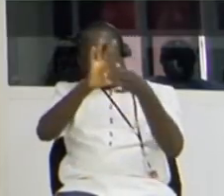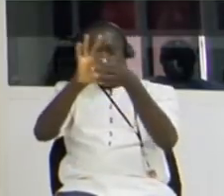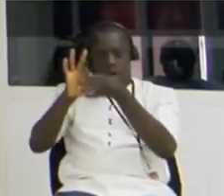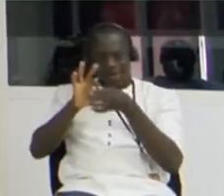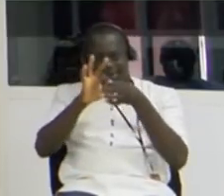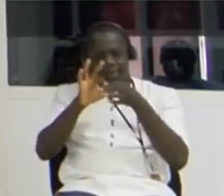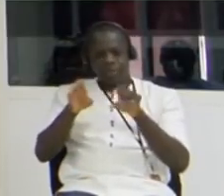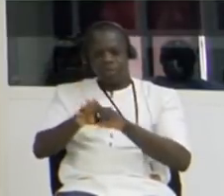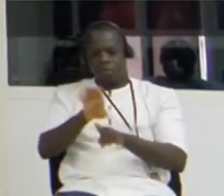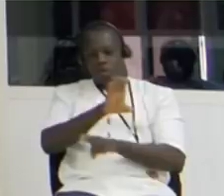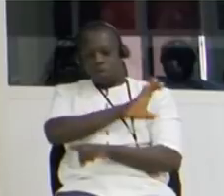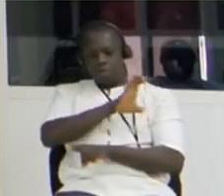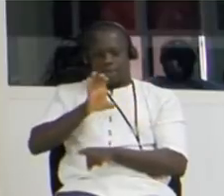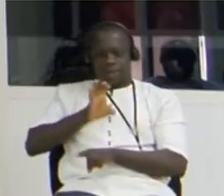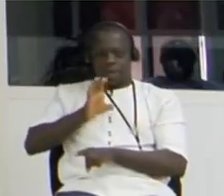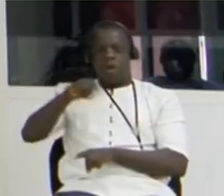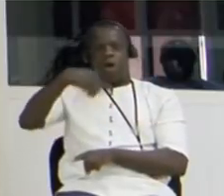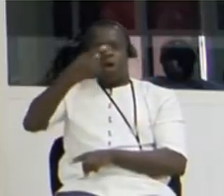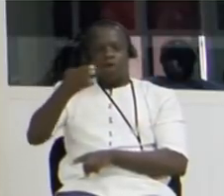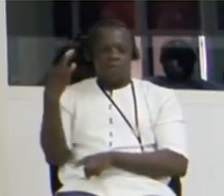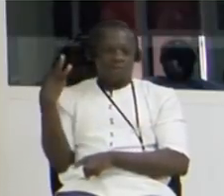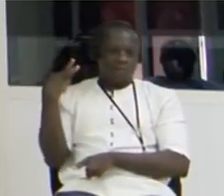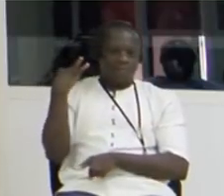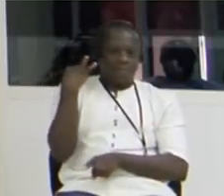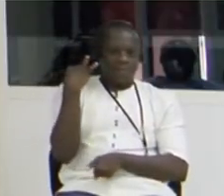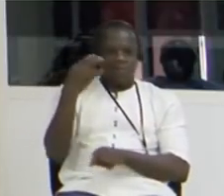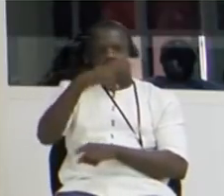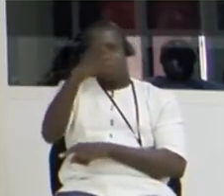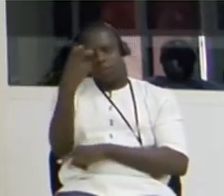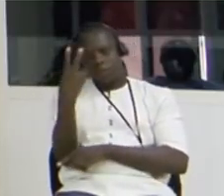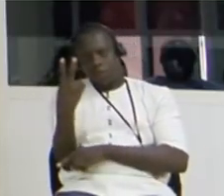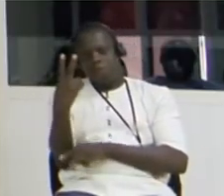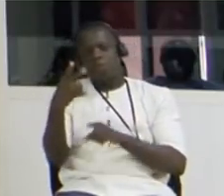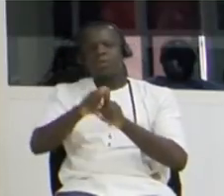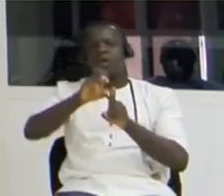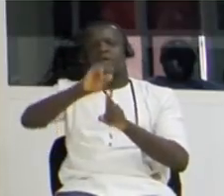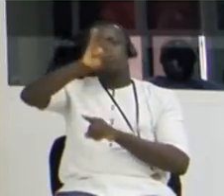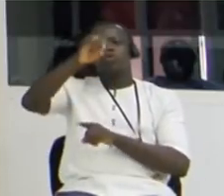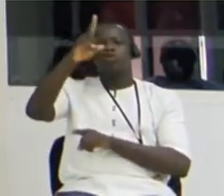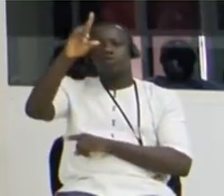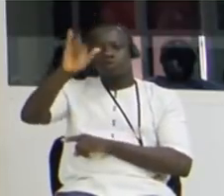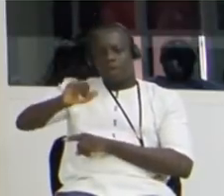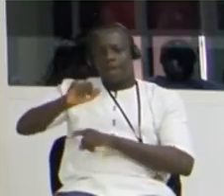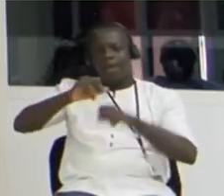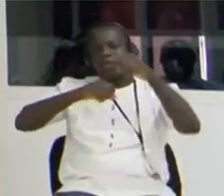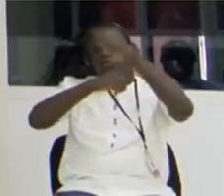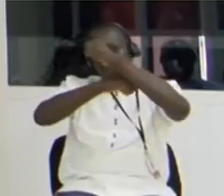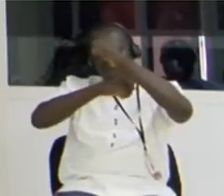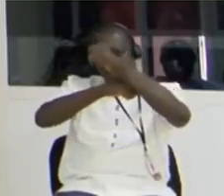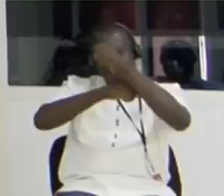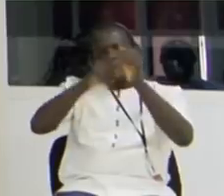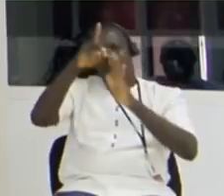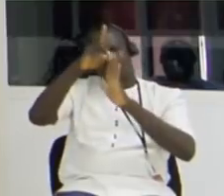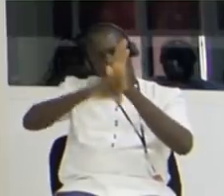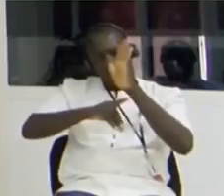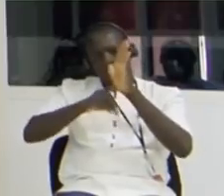Organizing Committee of the Miss 22nd July Scholarship Pageant. And